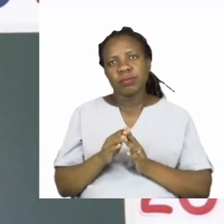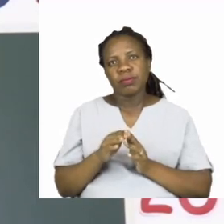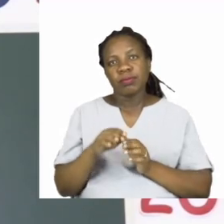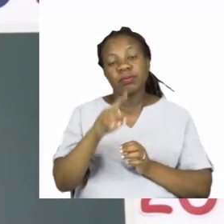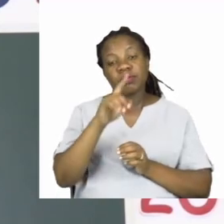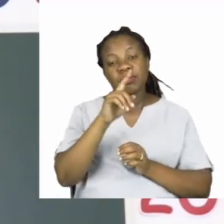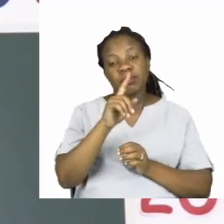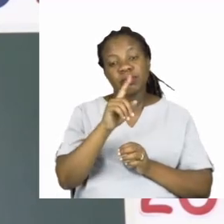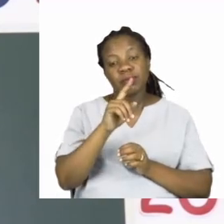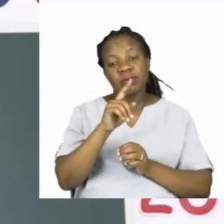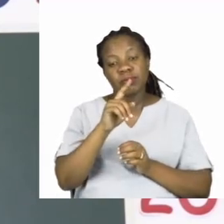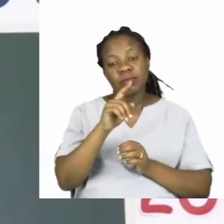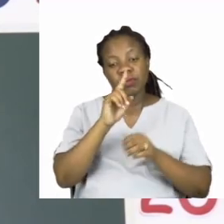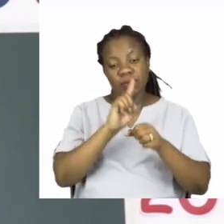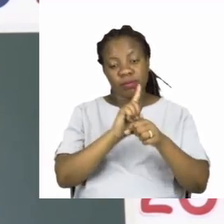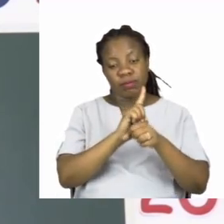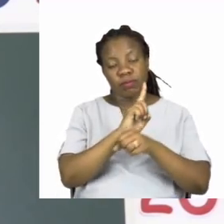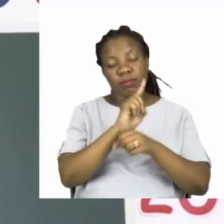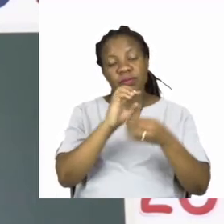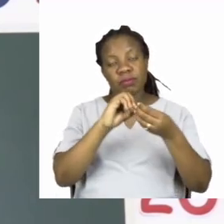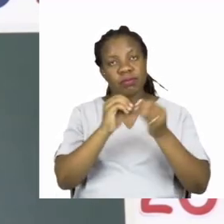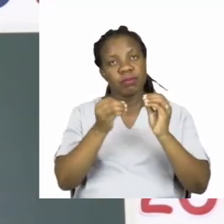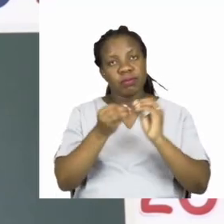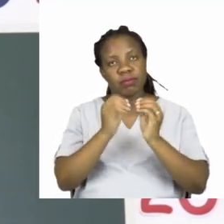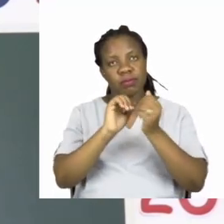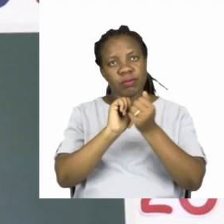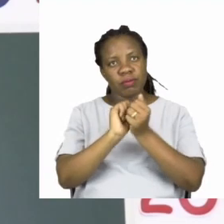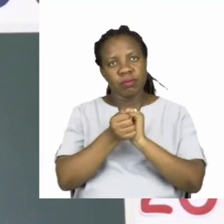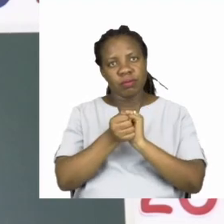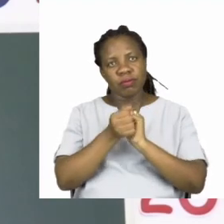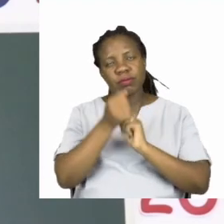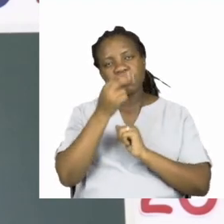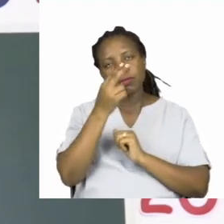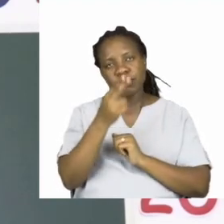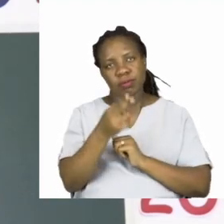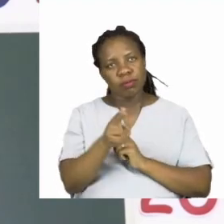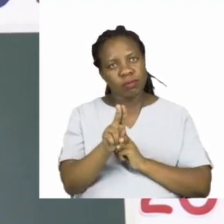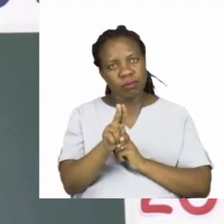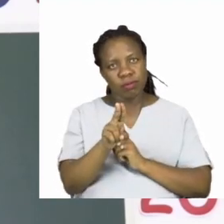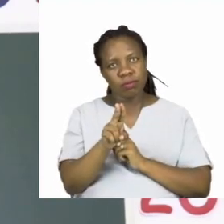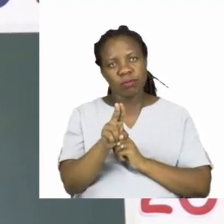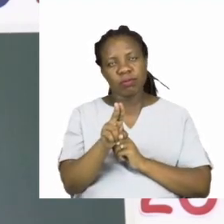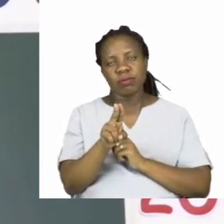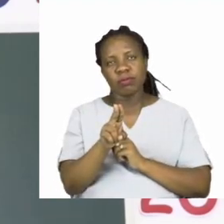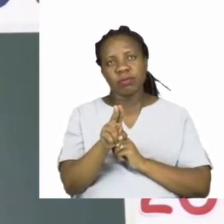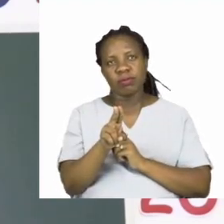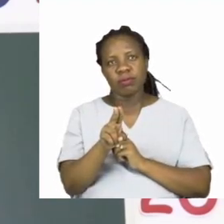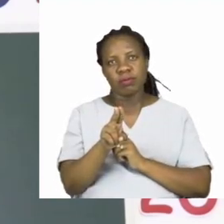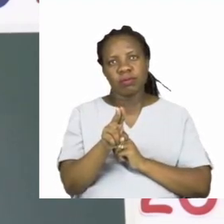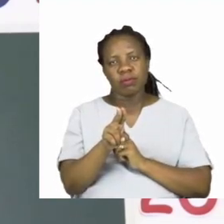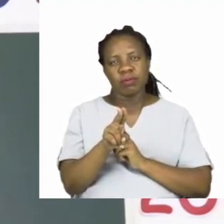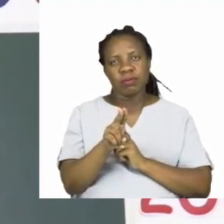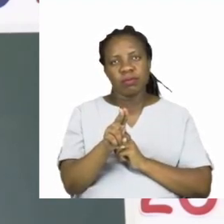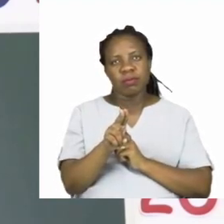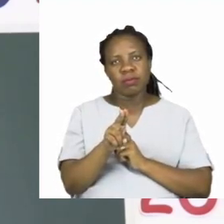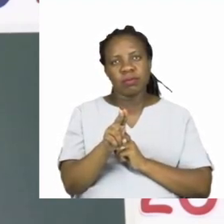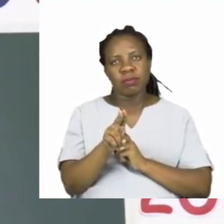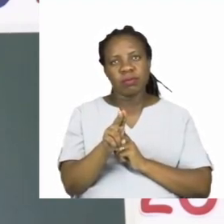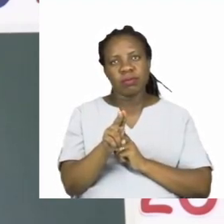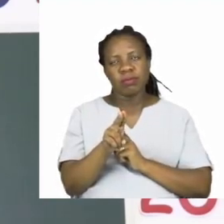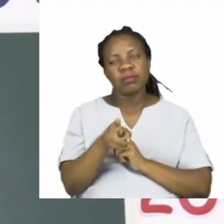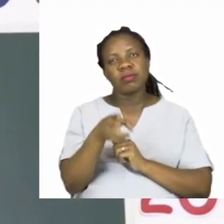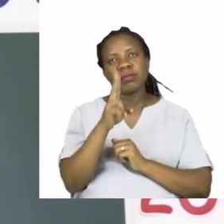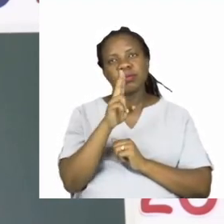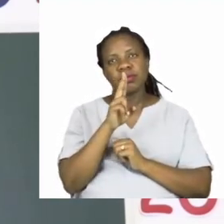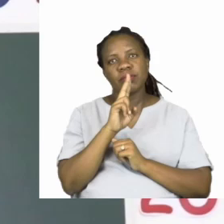to change. It is only when we are rounding up that Mr. Tens changes. So our answer, boys and